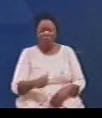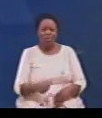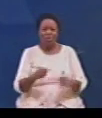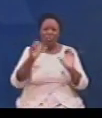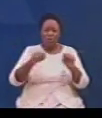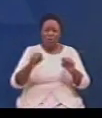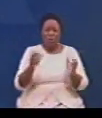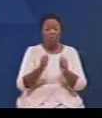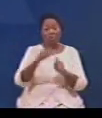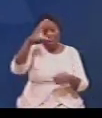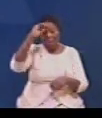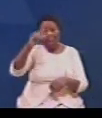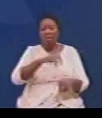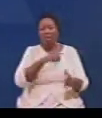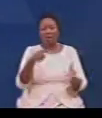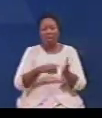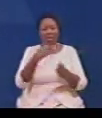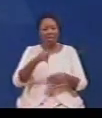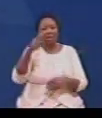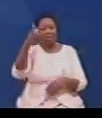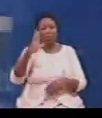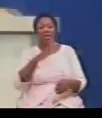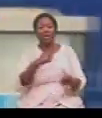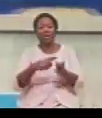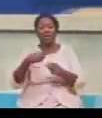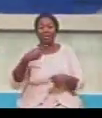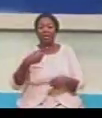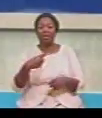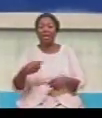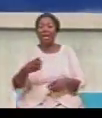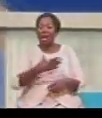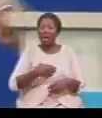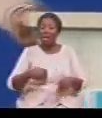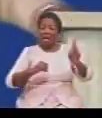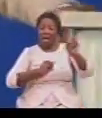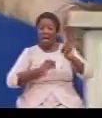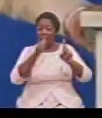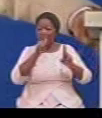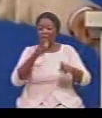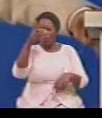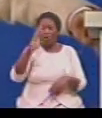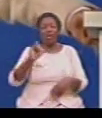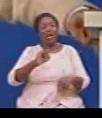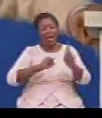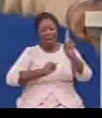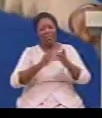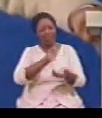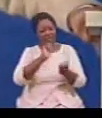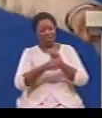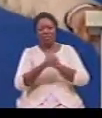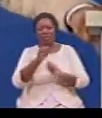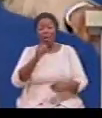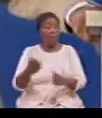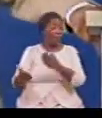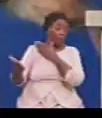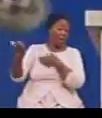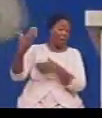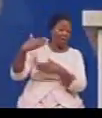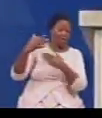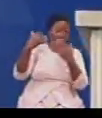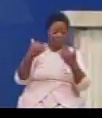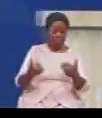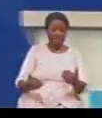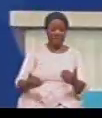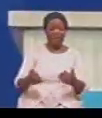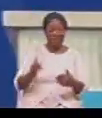with man. This is the God, and he says, I am God, I change not. Past,